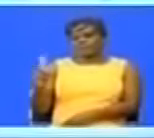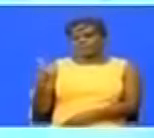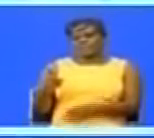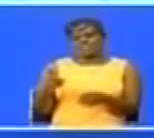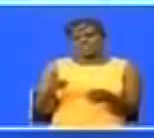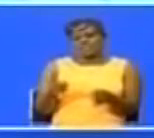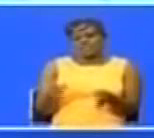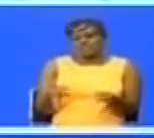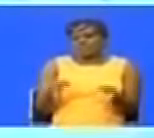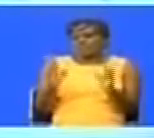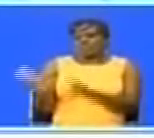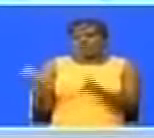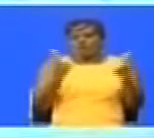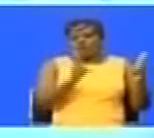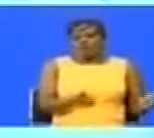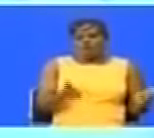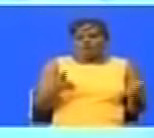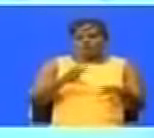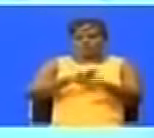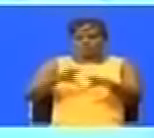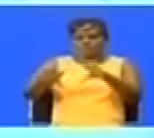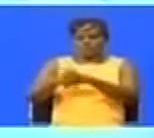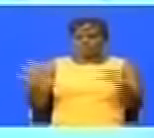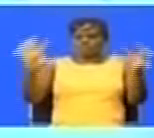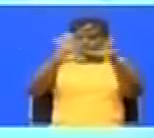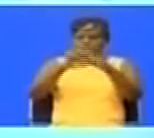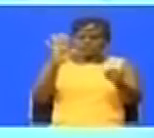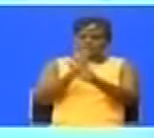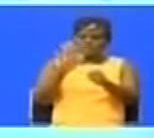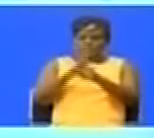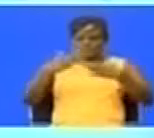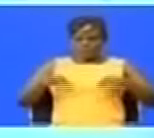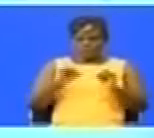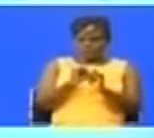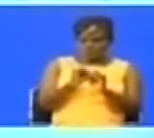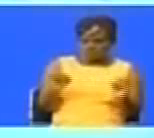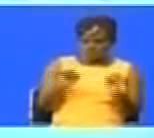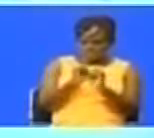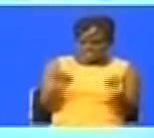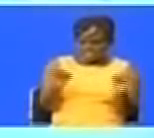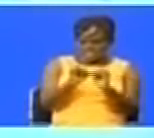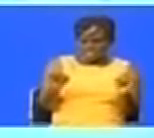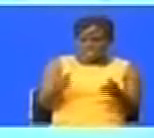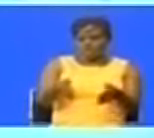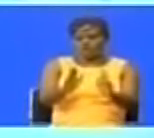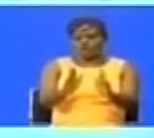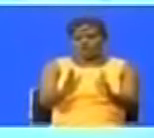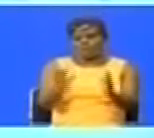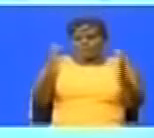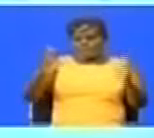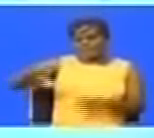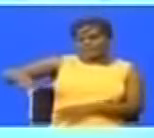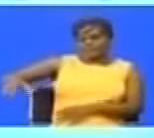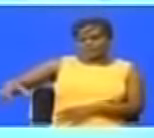casually and wearing a hat and gloves, joined hundreds of Tanzanians in sweeping streets and picking up rubbish in the main city, Dar es